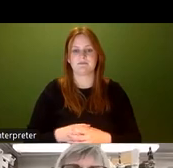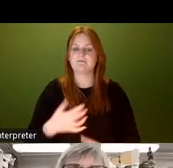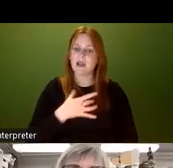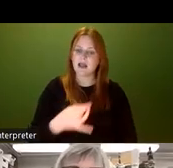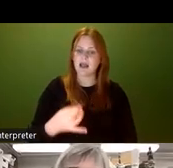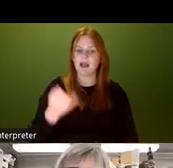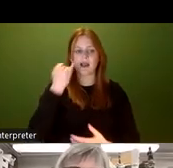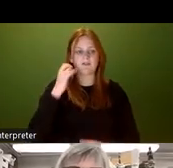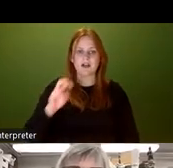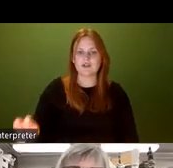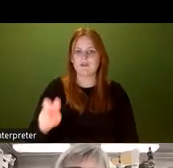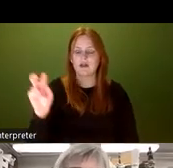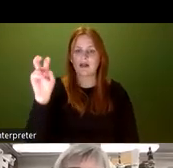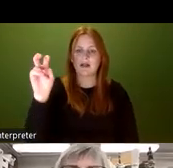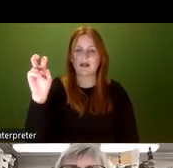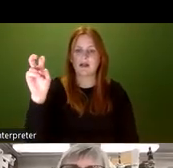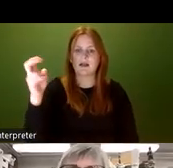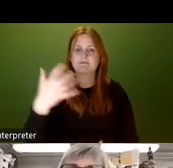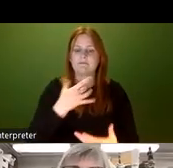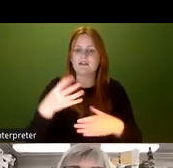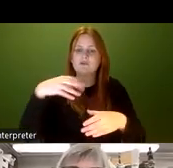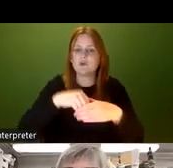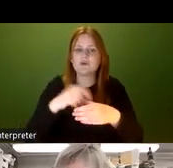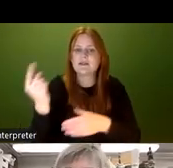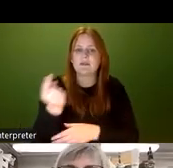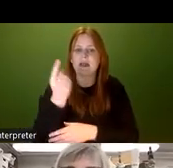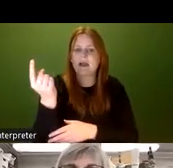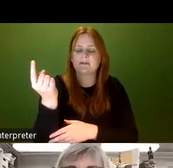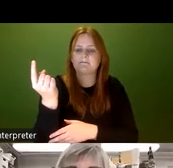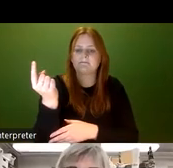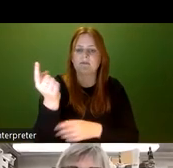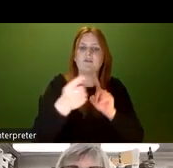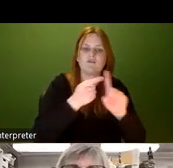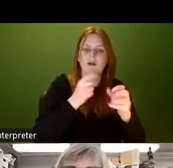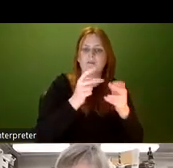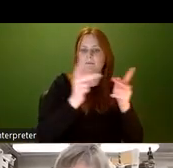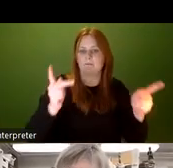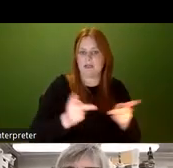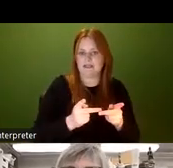travel, just put something in there that's of the place.